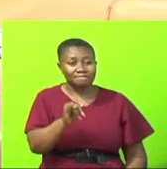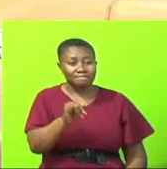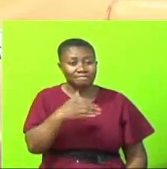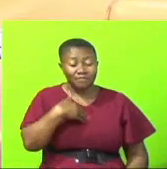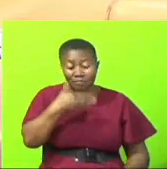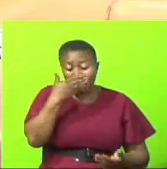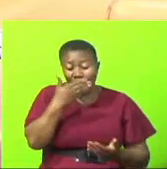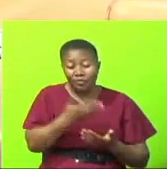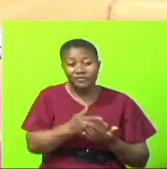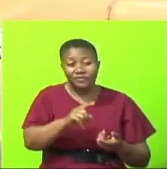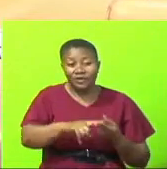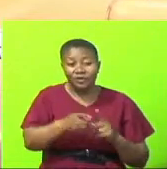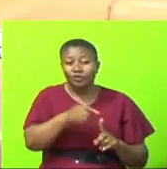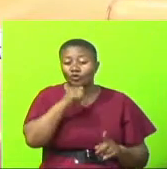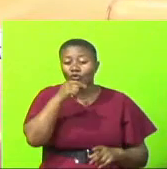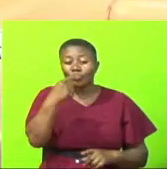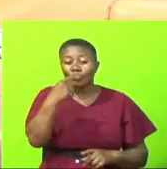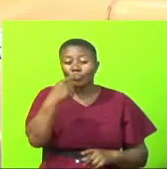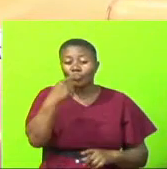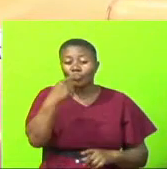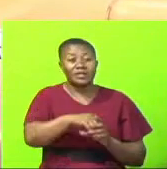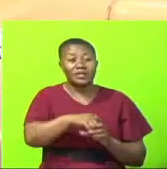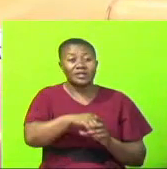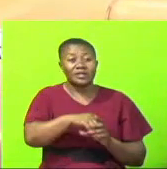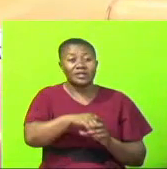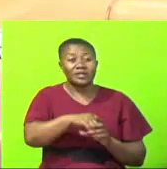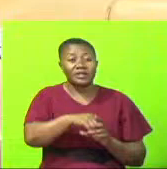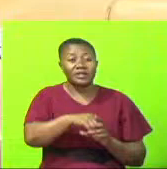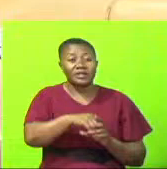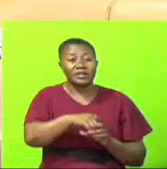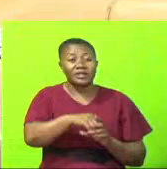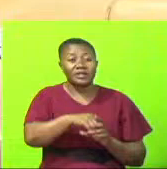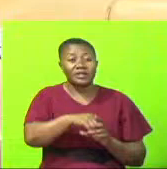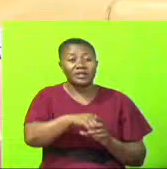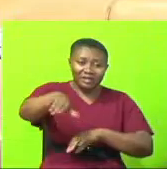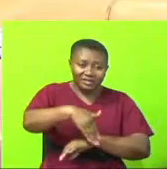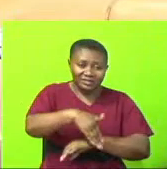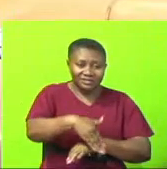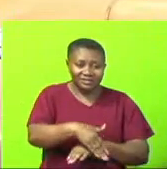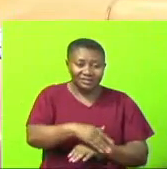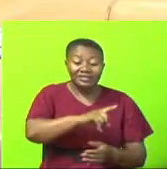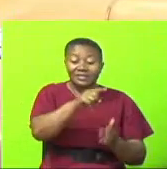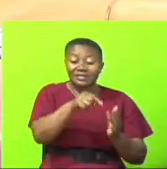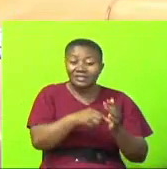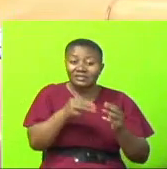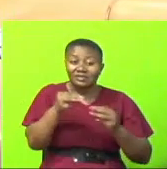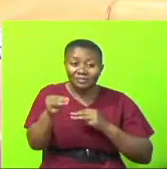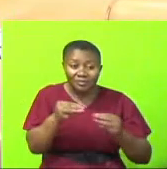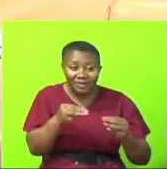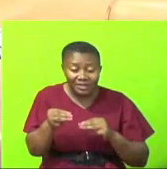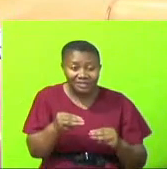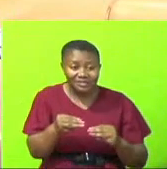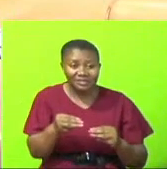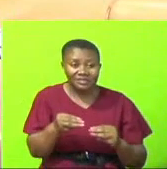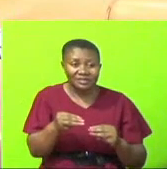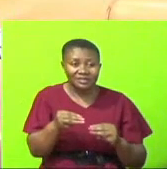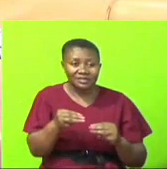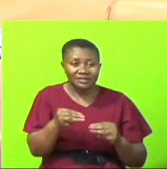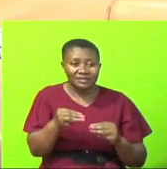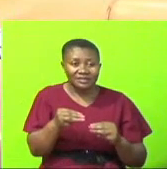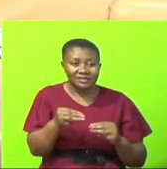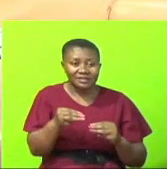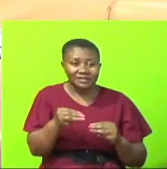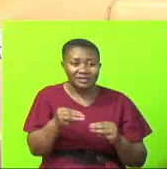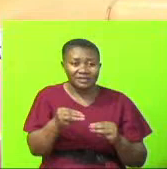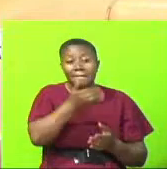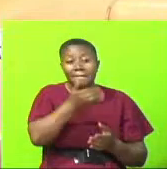in Parliament, but also in the academic arena, these are matters that me and you know that are best suited to be